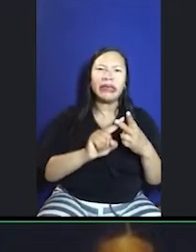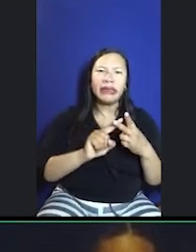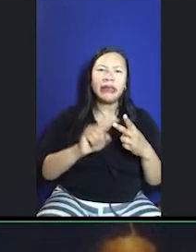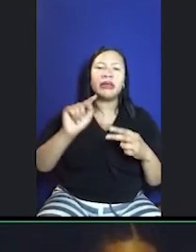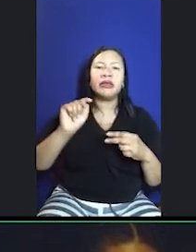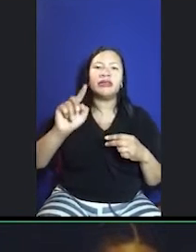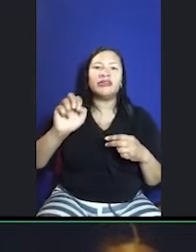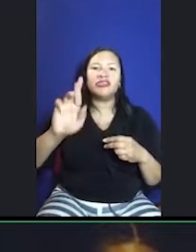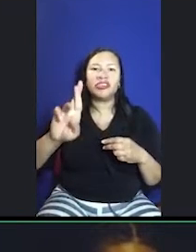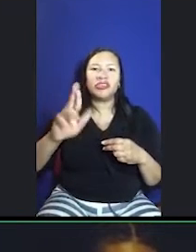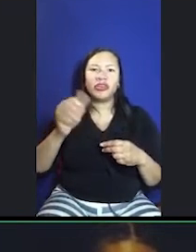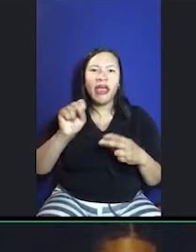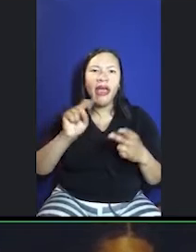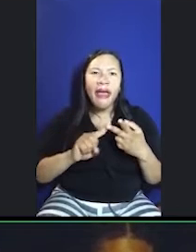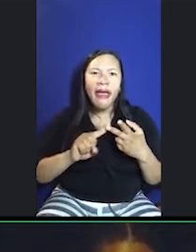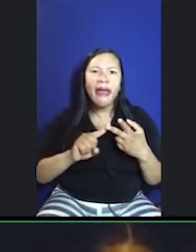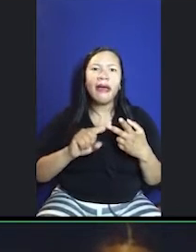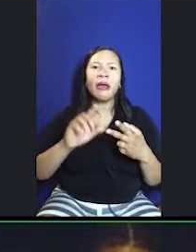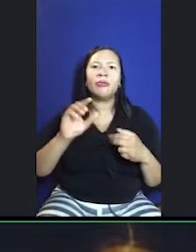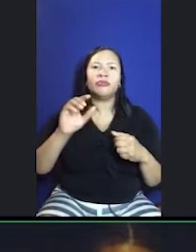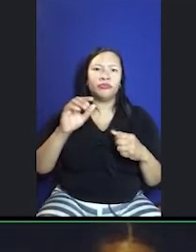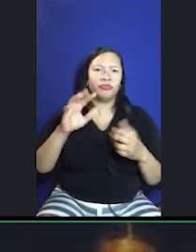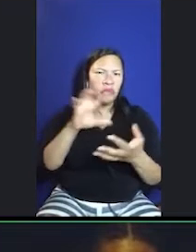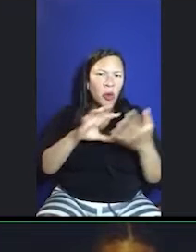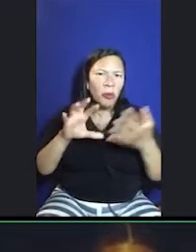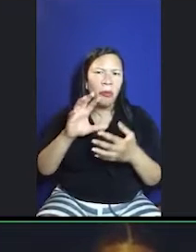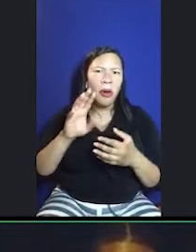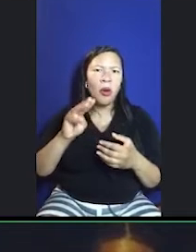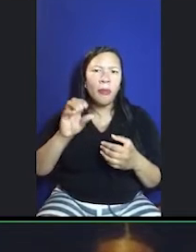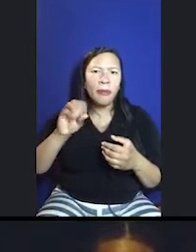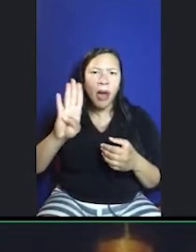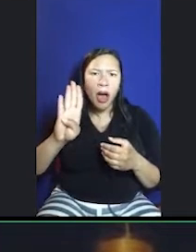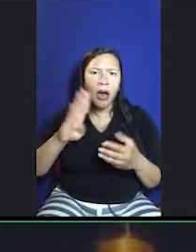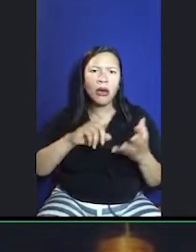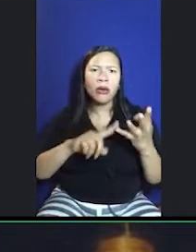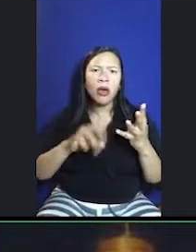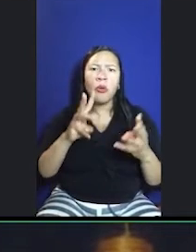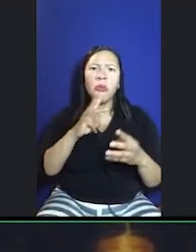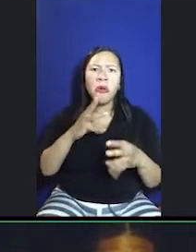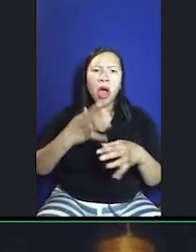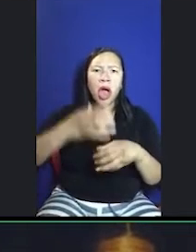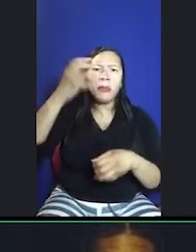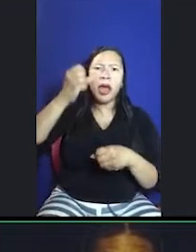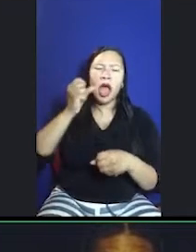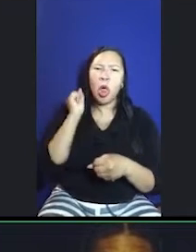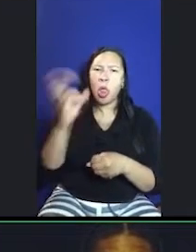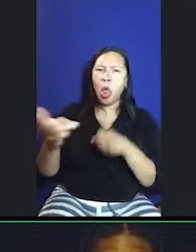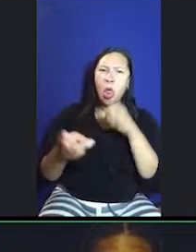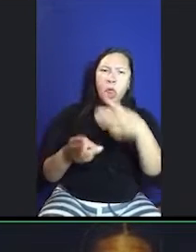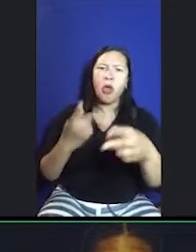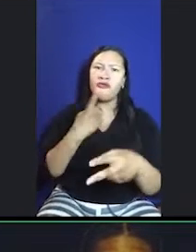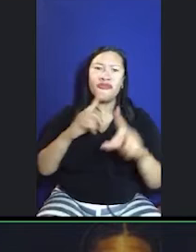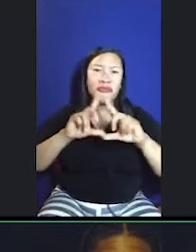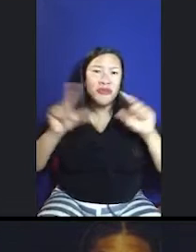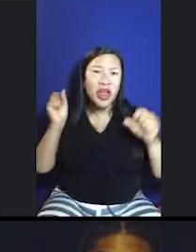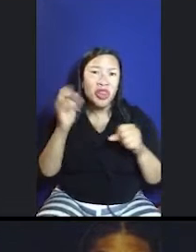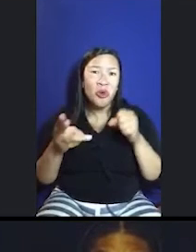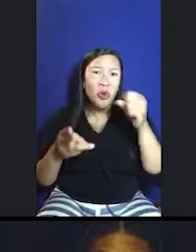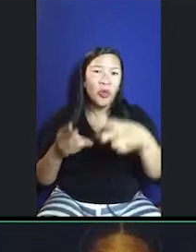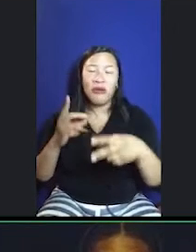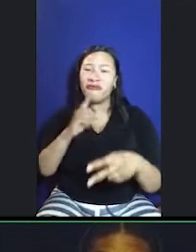smoke bombs, water bottles were thrown, bricks were thrown. Man, It Damn. was crazy. yeah, Like you right in the it middle